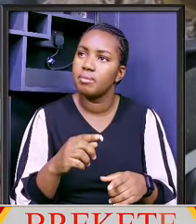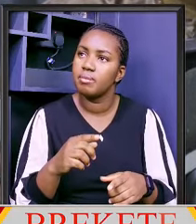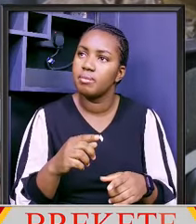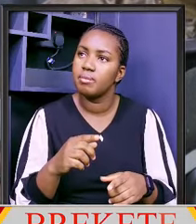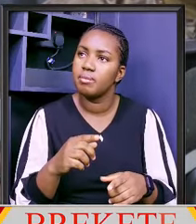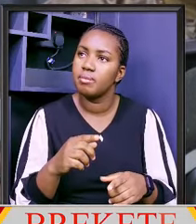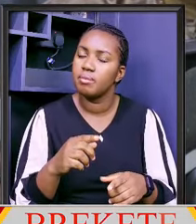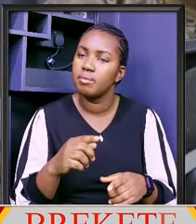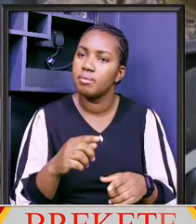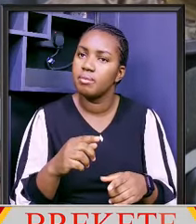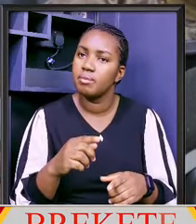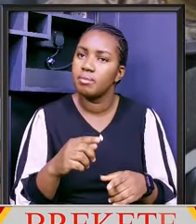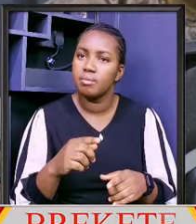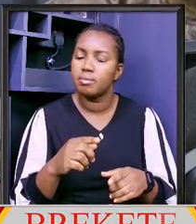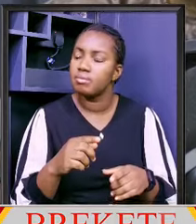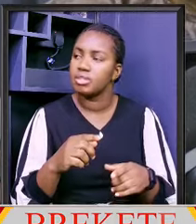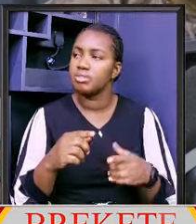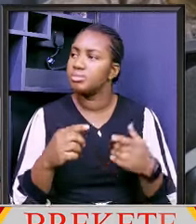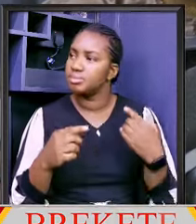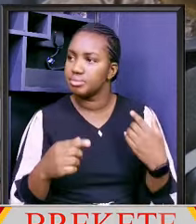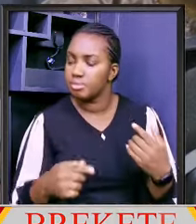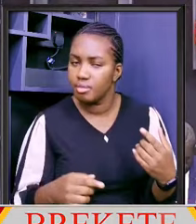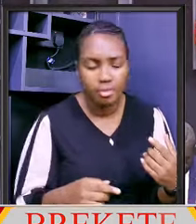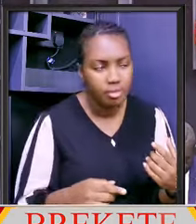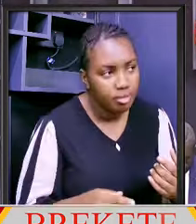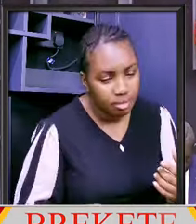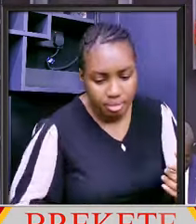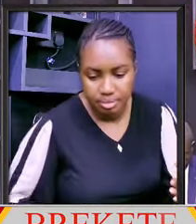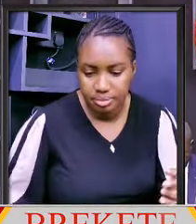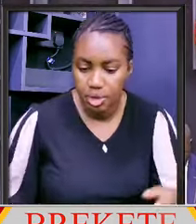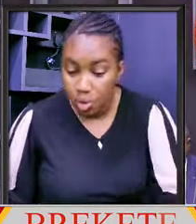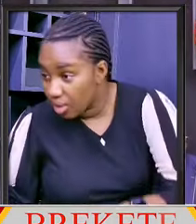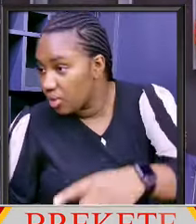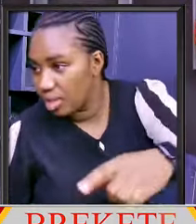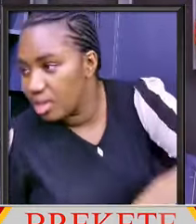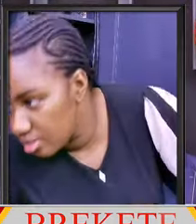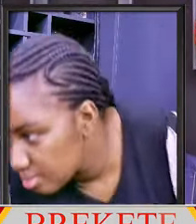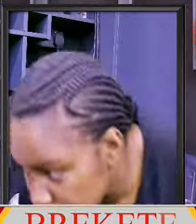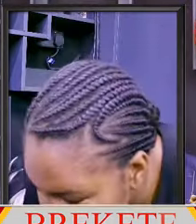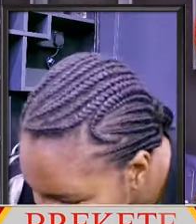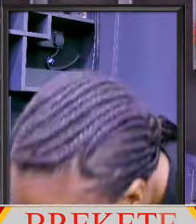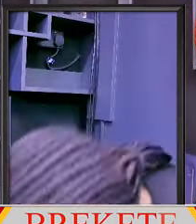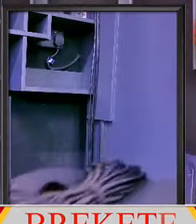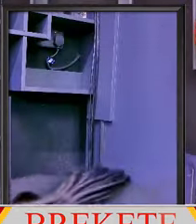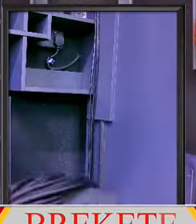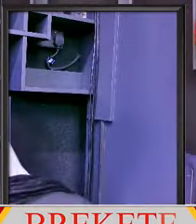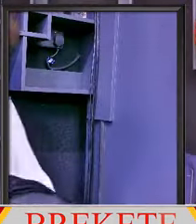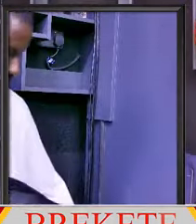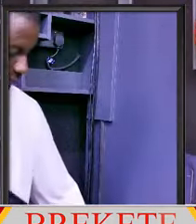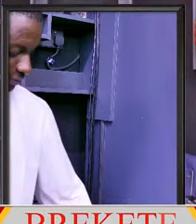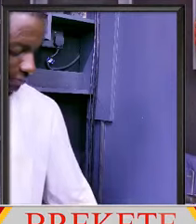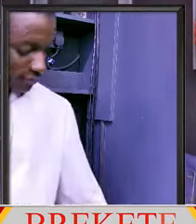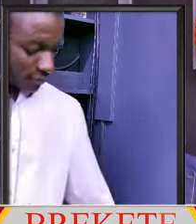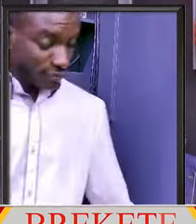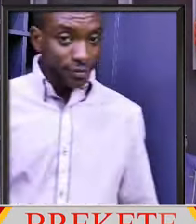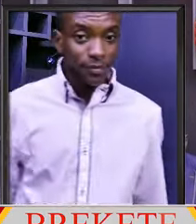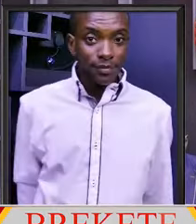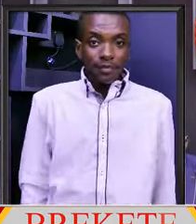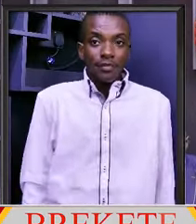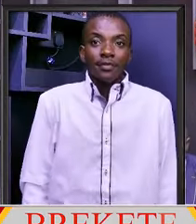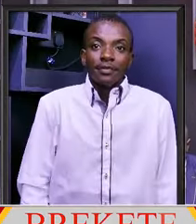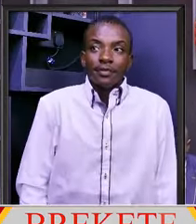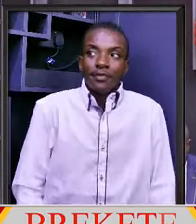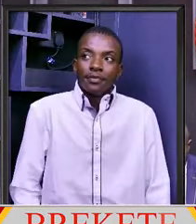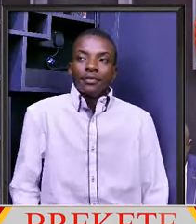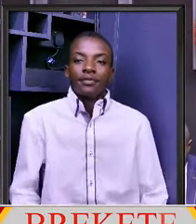Hassan, their case goes to court three, now and said, okay, if they are not ruling, people say the judgment is a